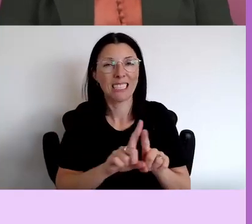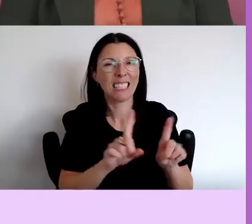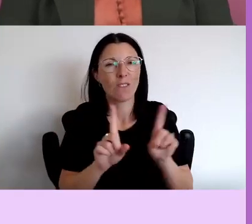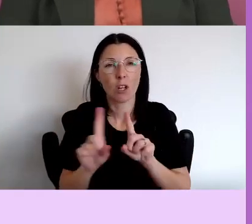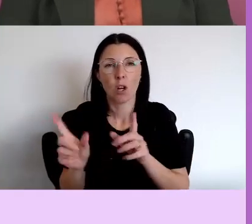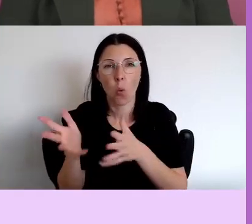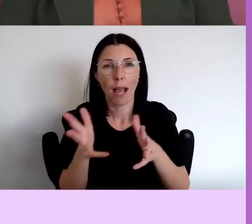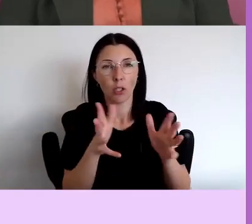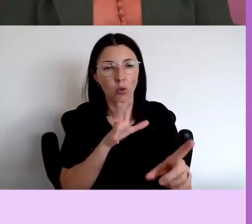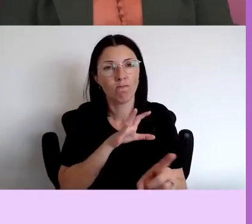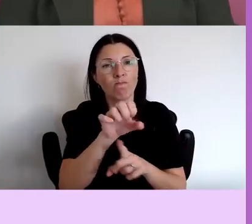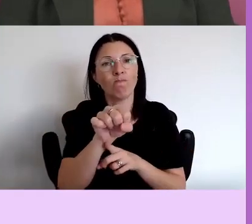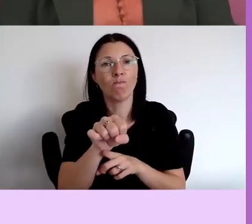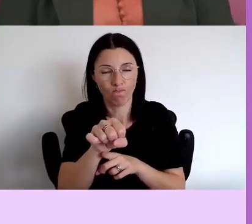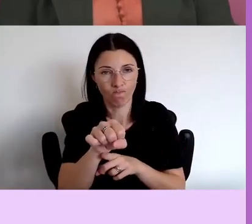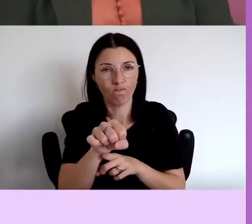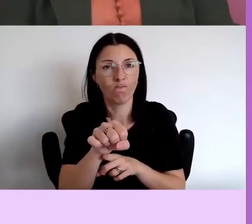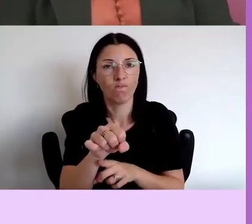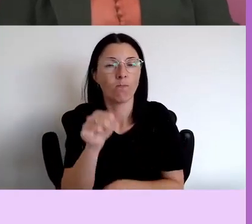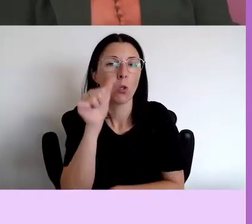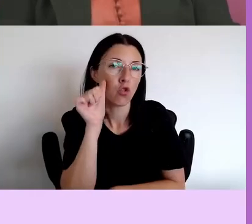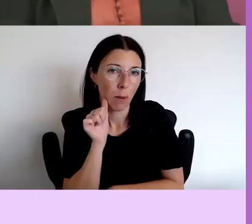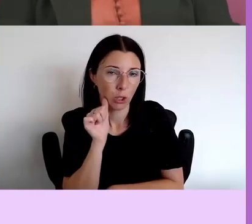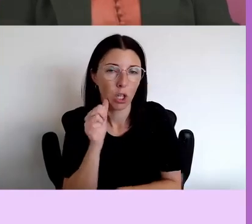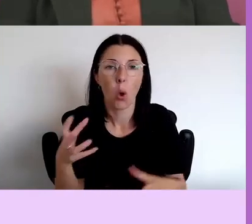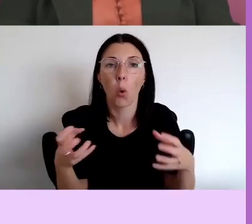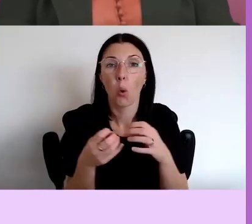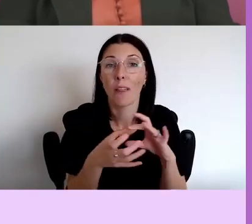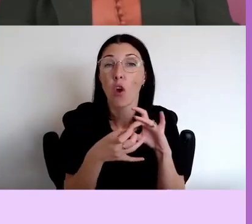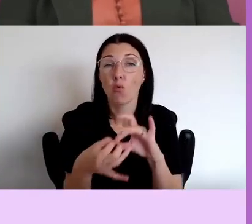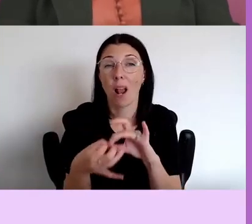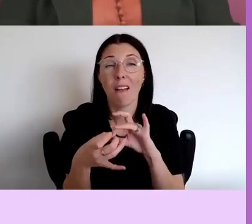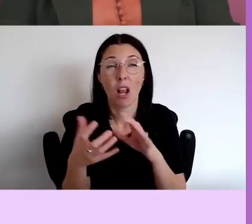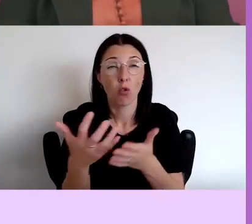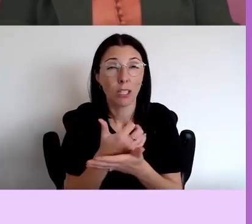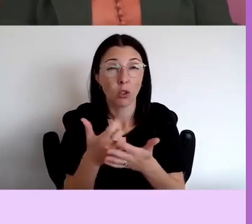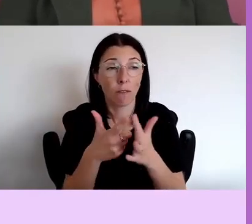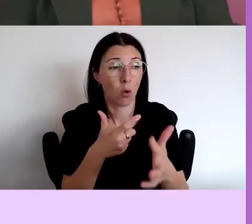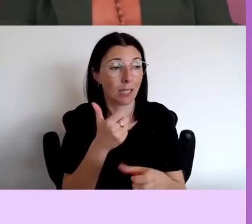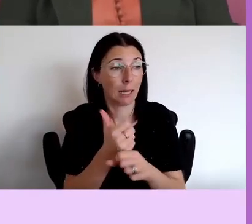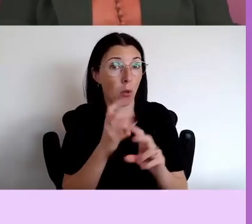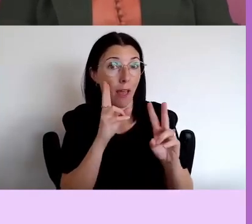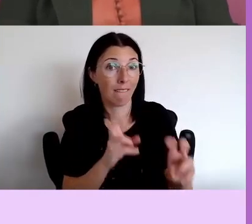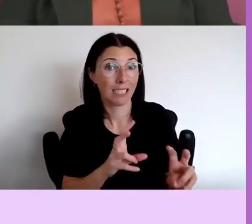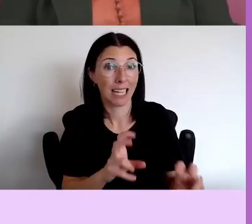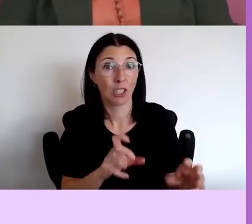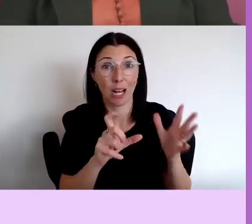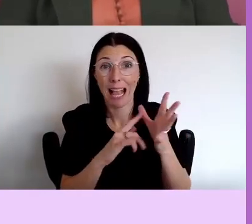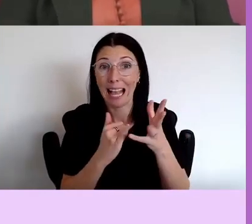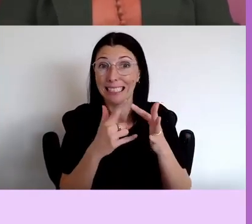detect corruption, along with relevant resources such as investigation case studies that IBAC has